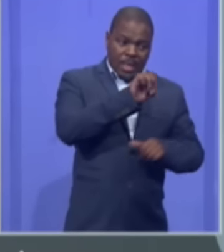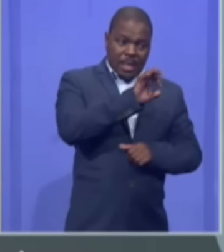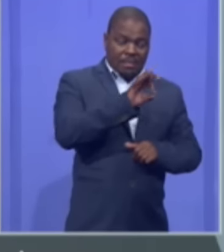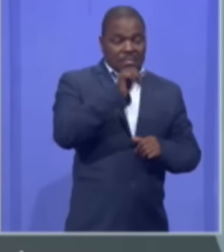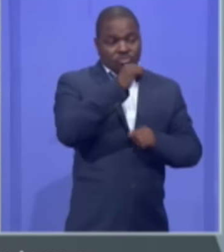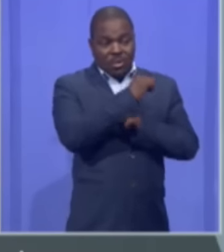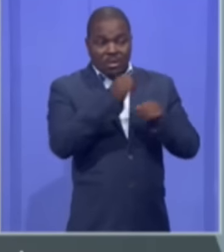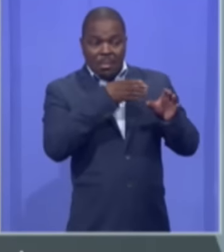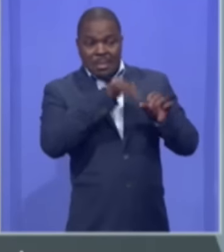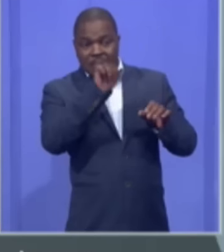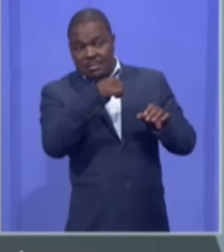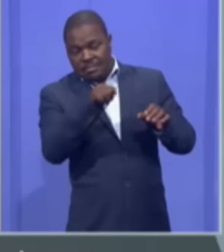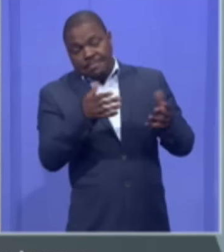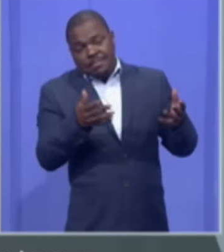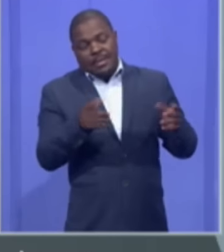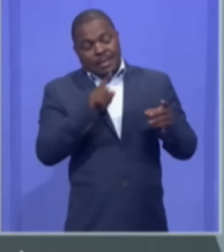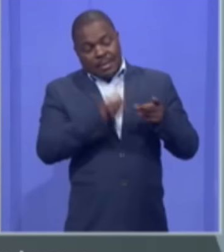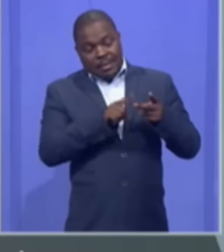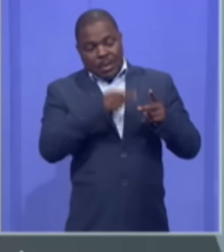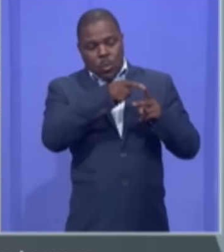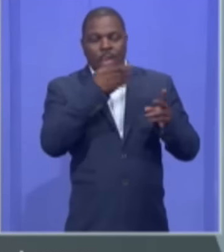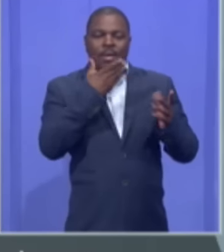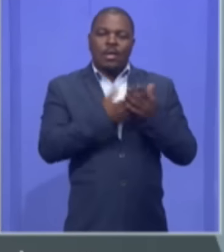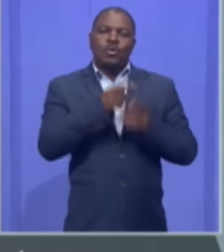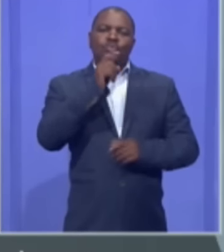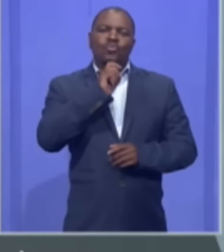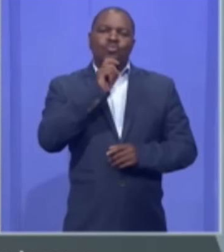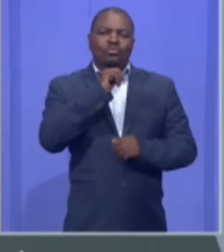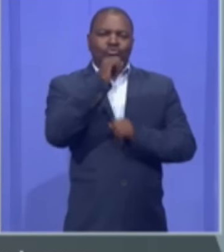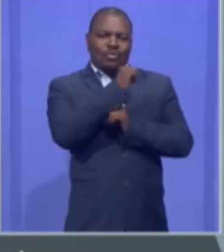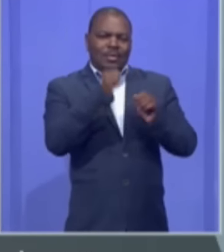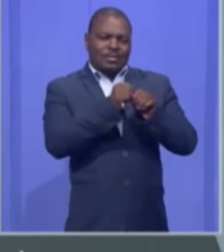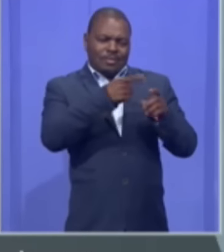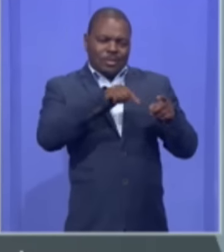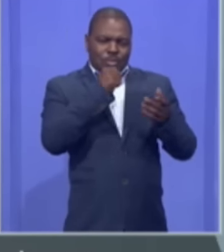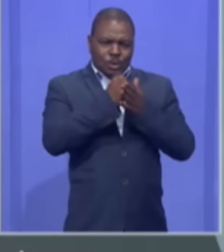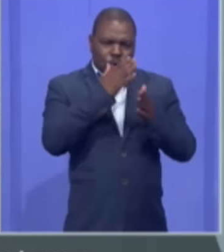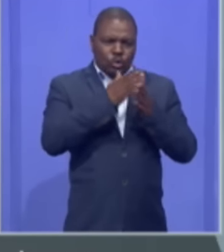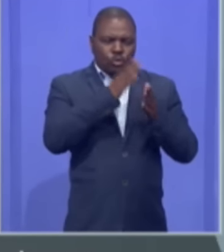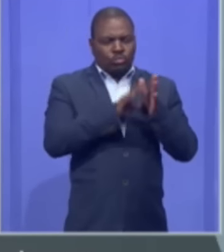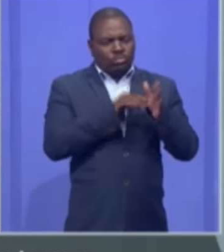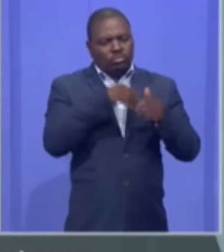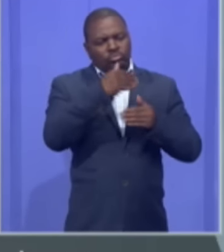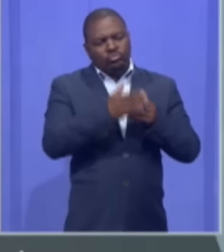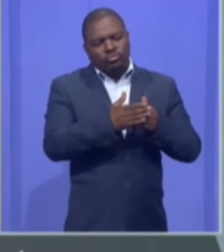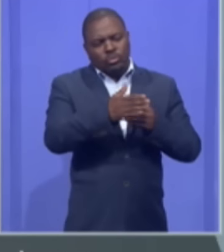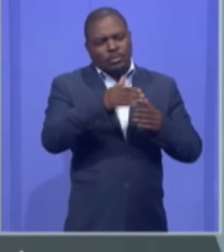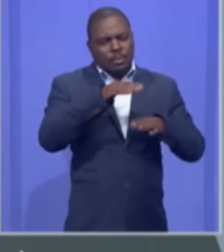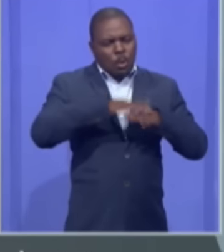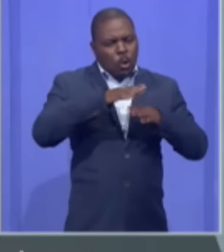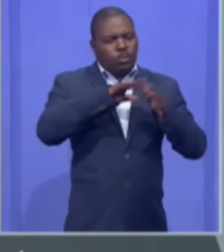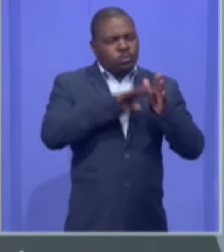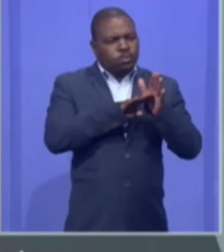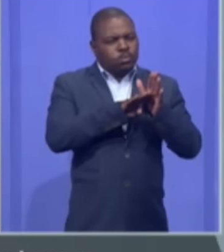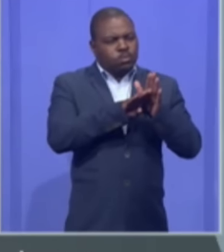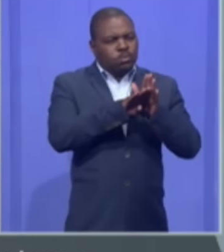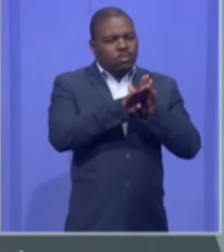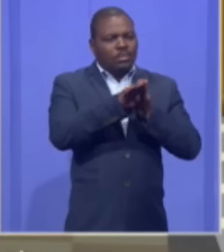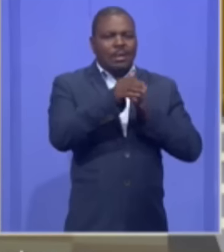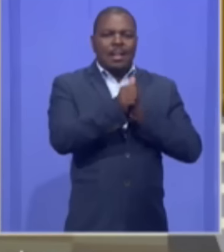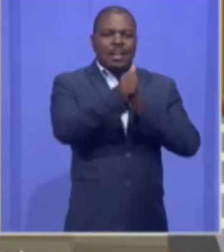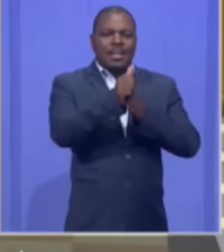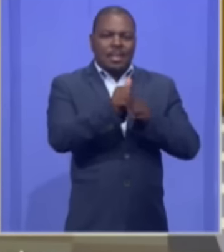structures, but use the EFF structures to deepen and consolidate his rise in terms of becoming the leader of the